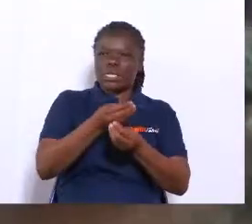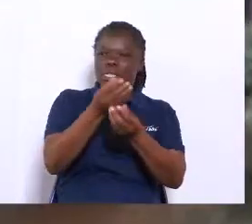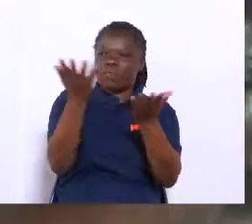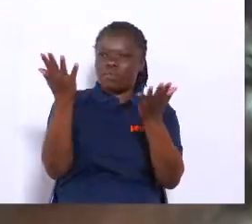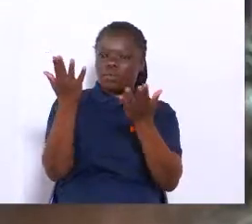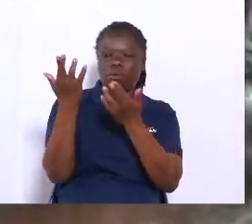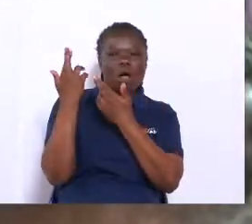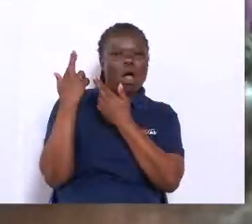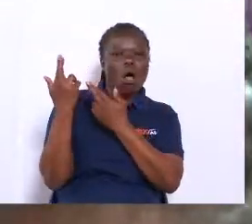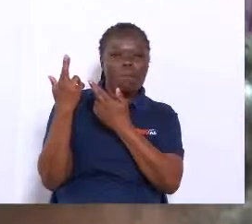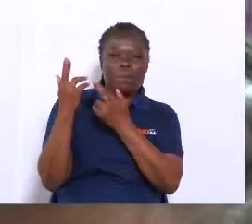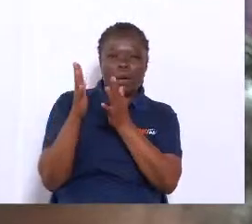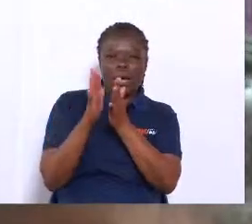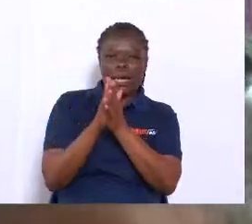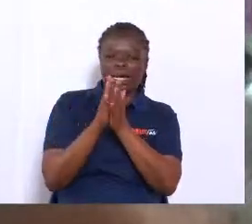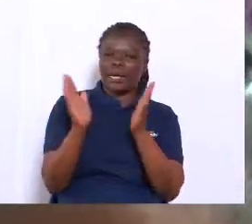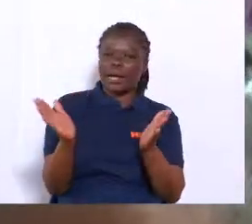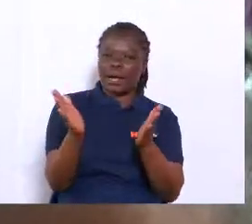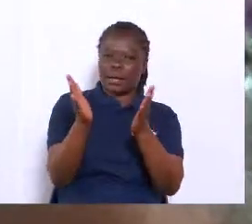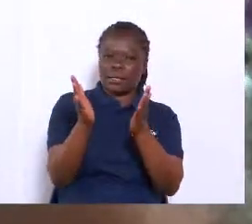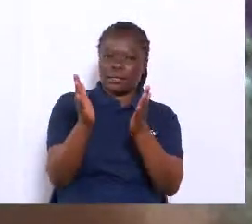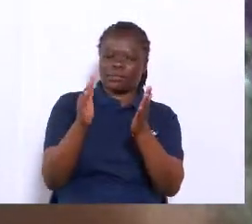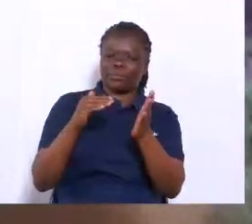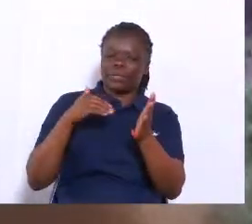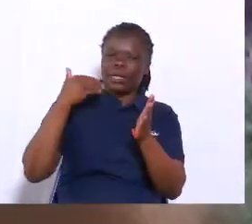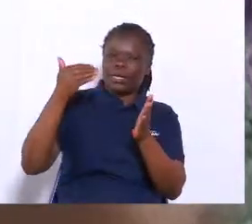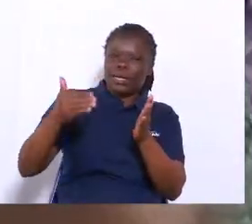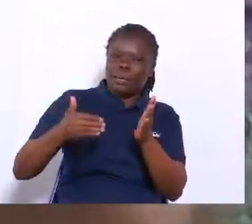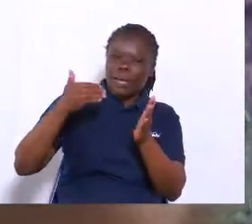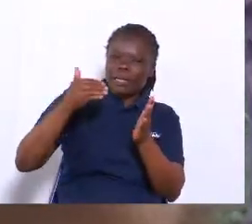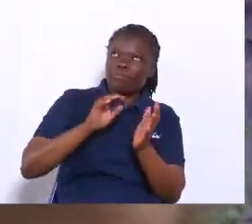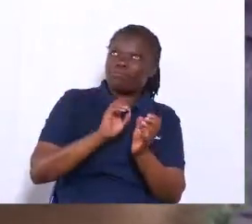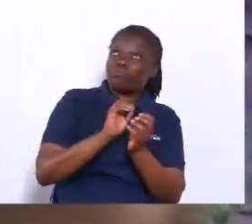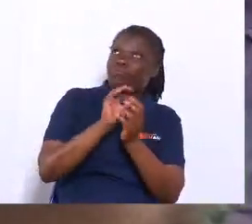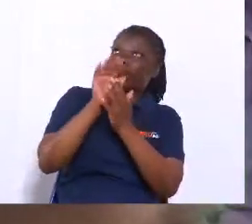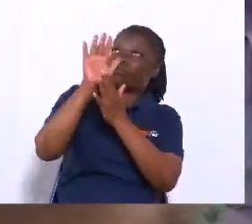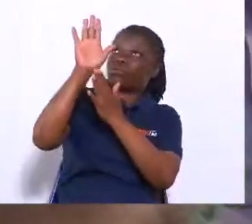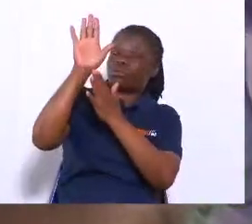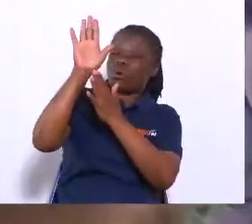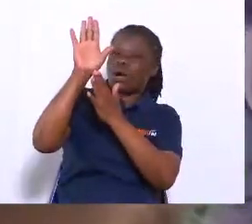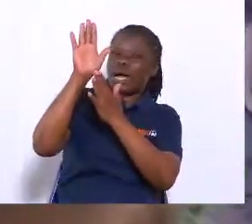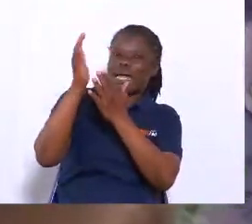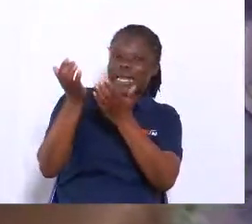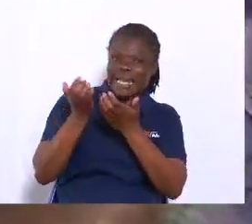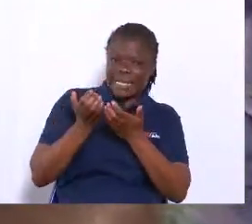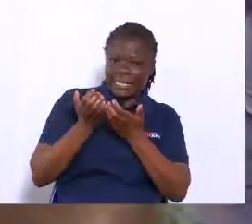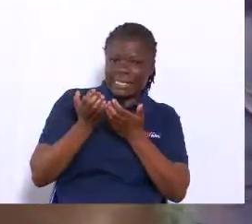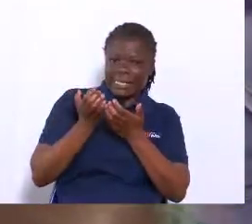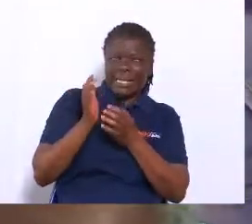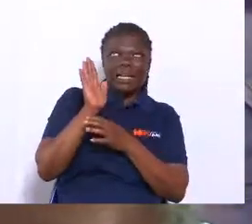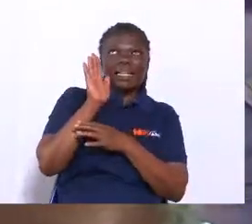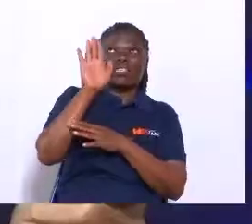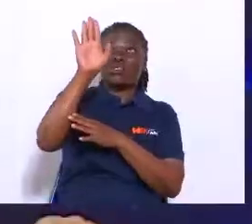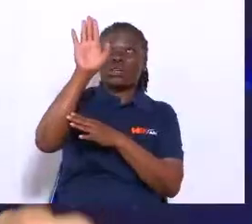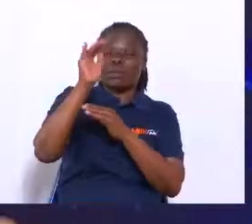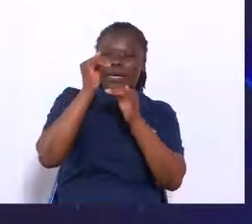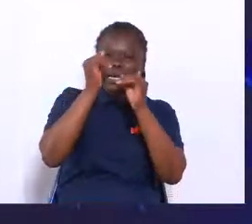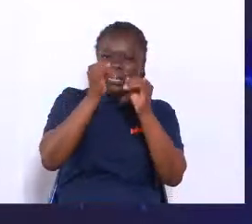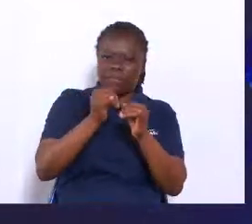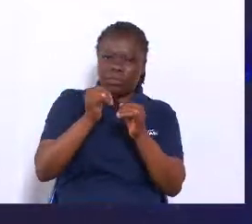and courage. Day by day, fall on your knees and listen to me individually